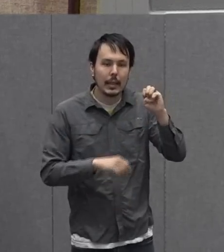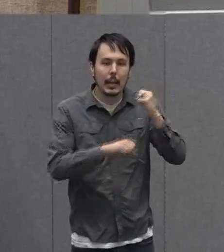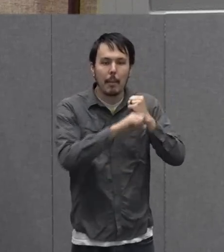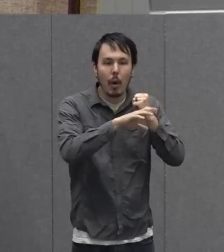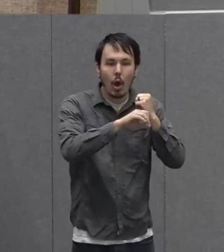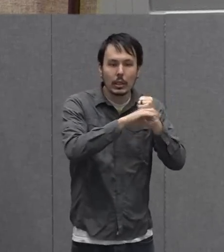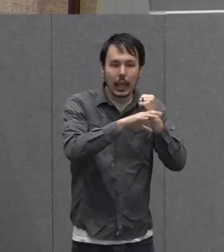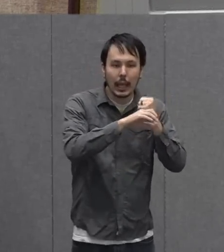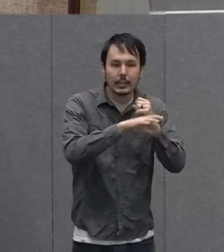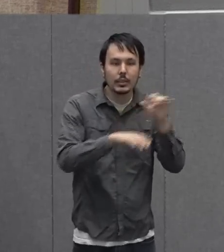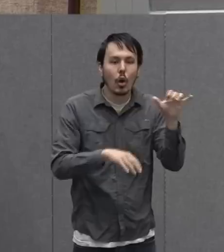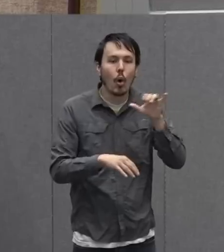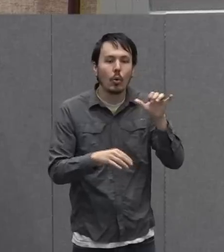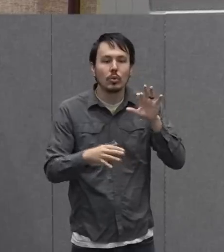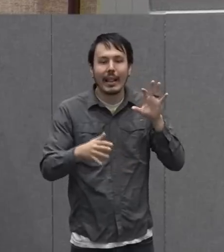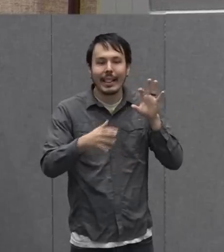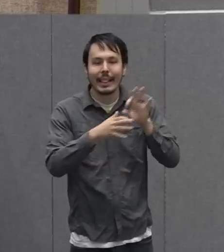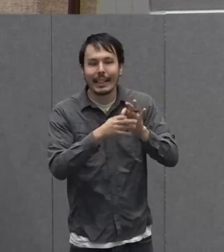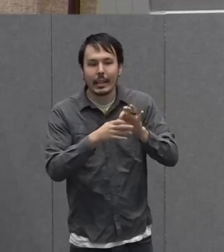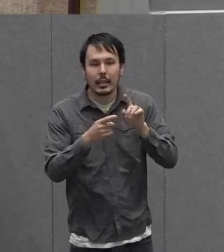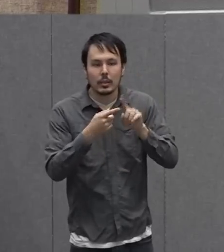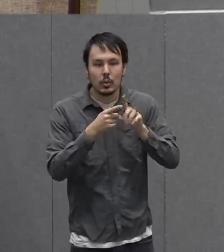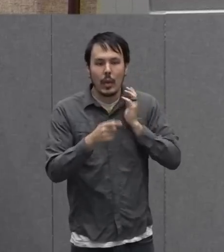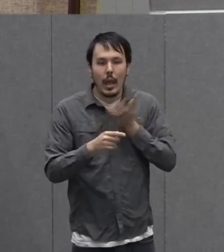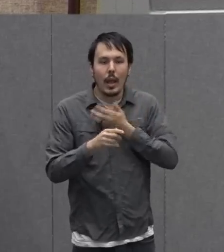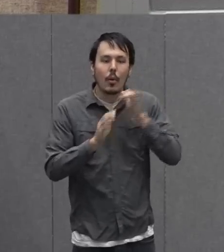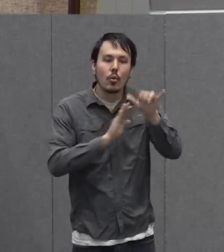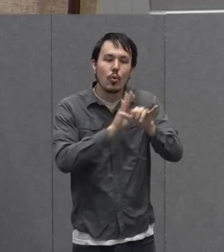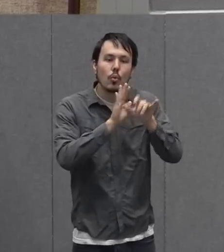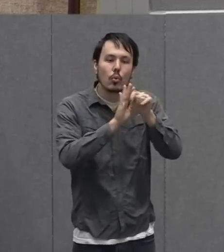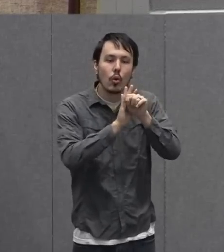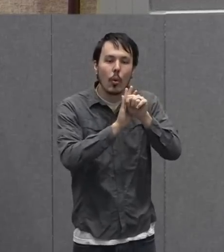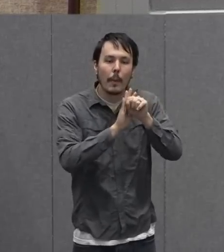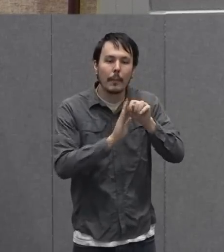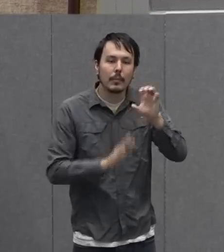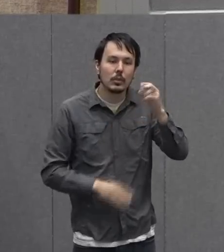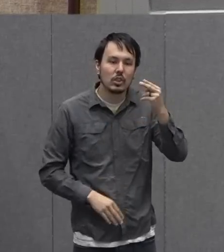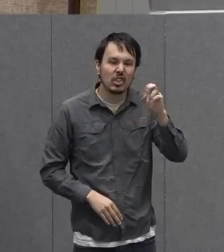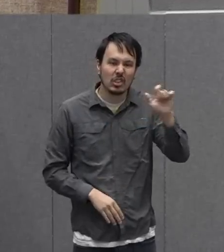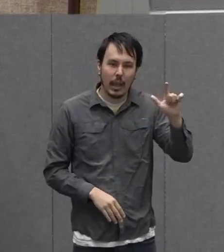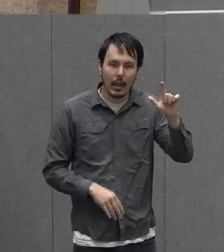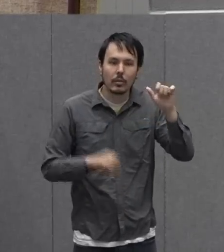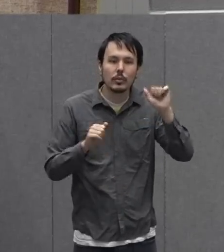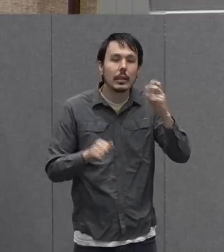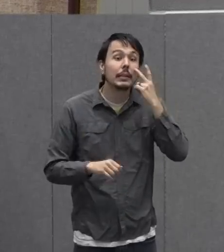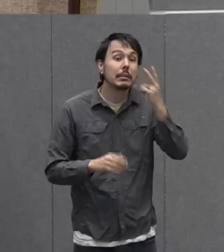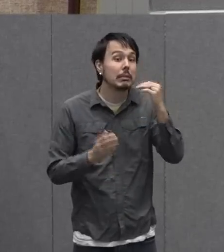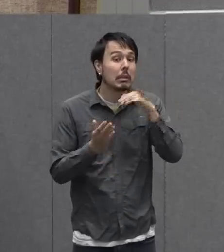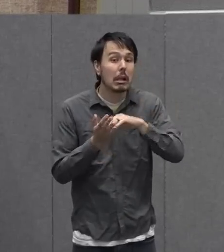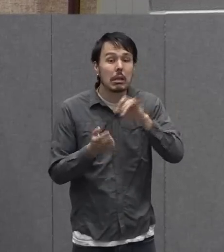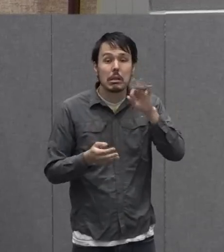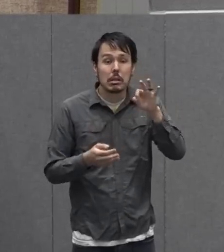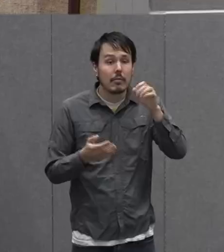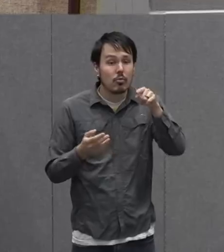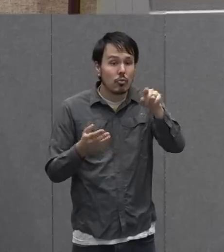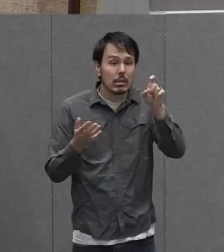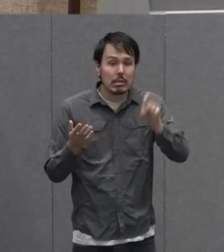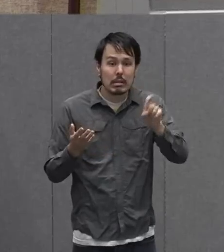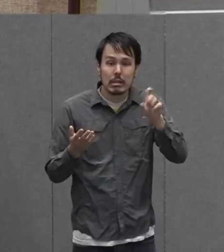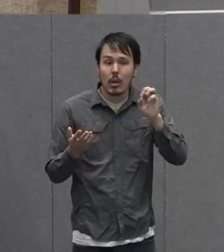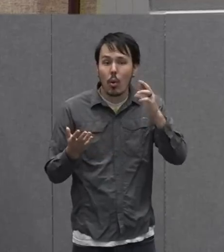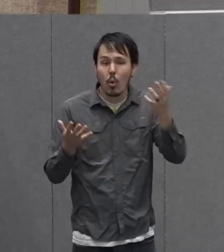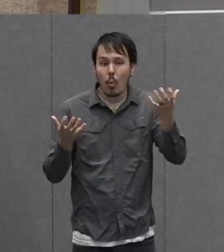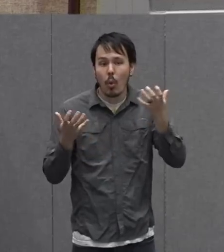YouTube channel so that you can see those broadcasts again if you need to or want to. And it will have a schedule of